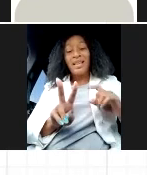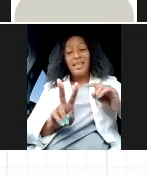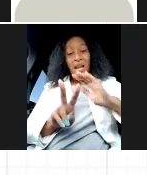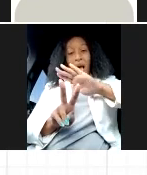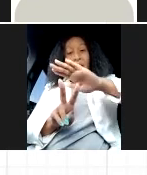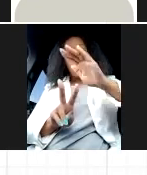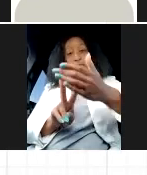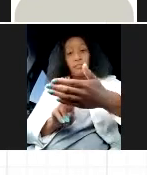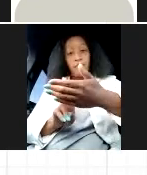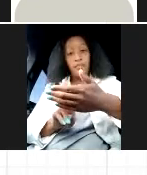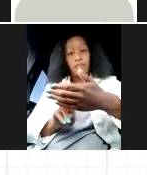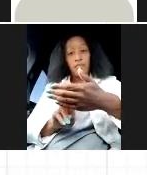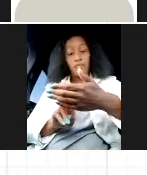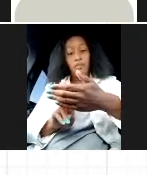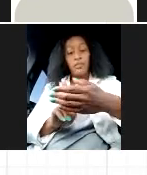then multiply,